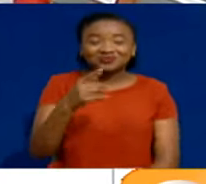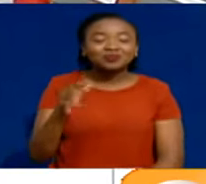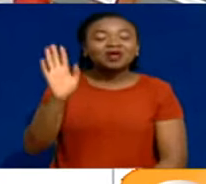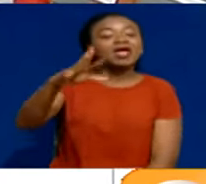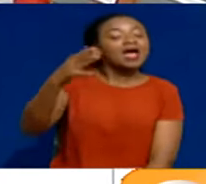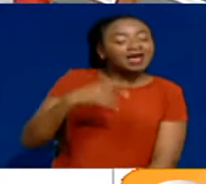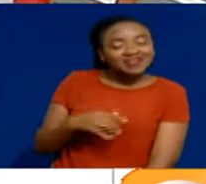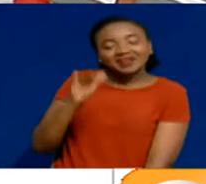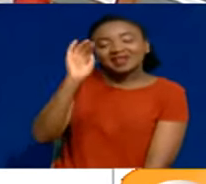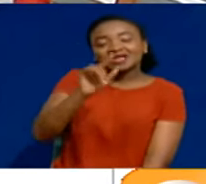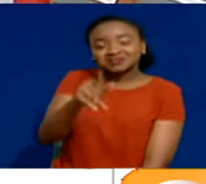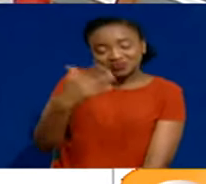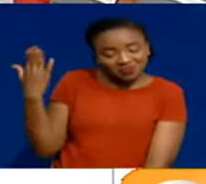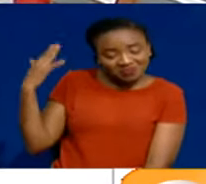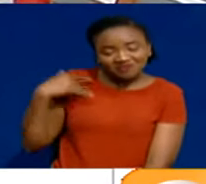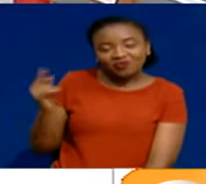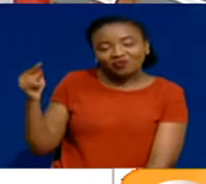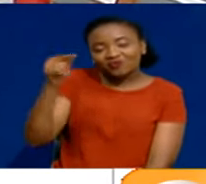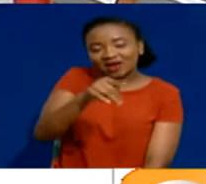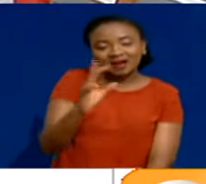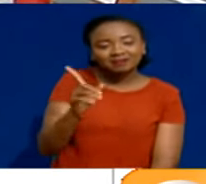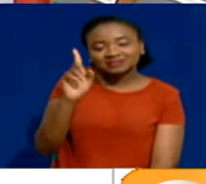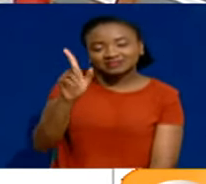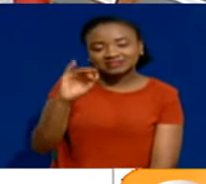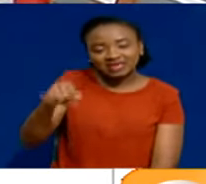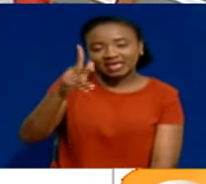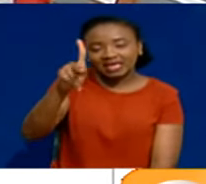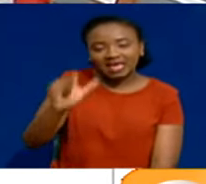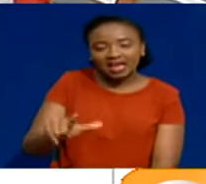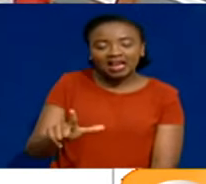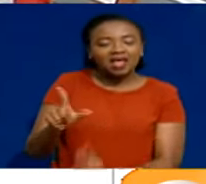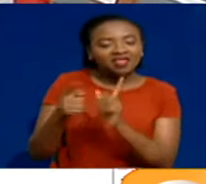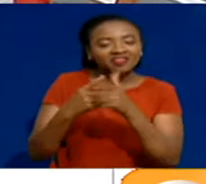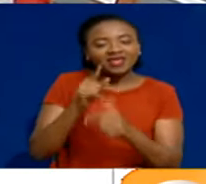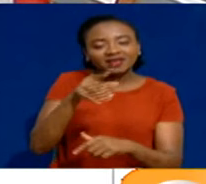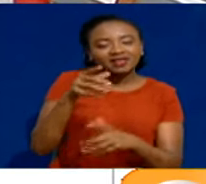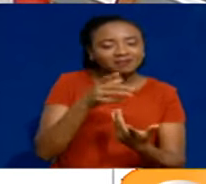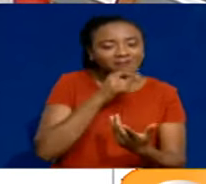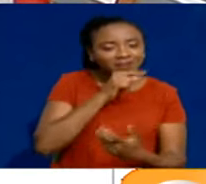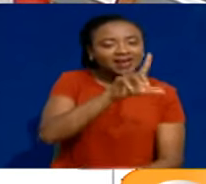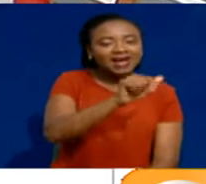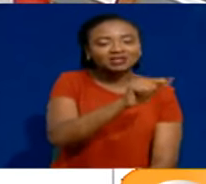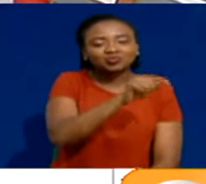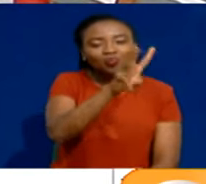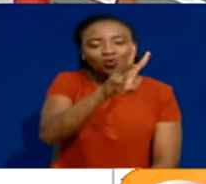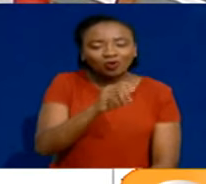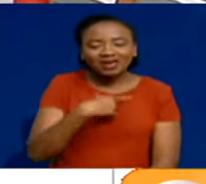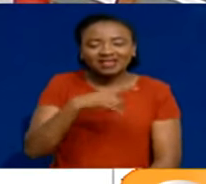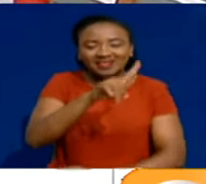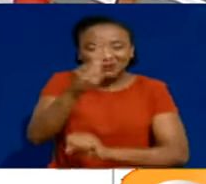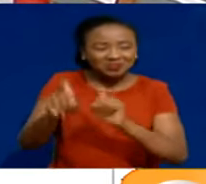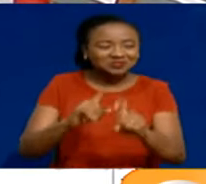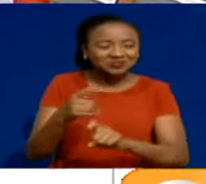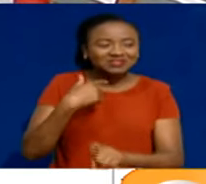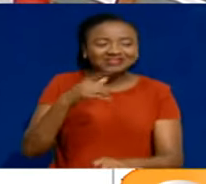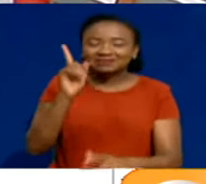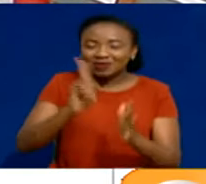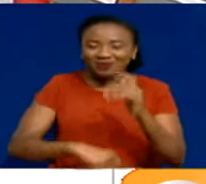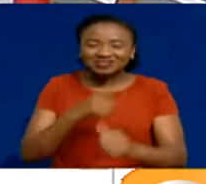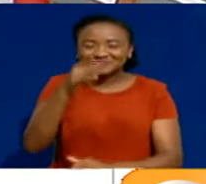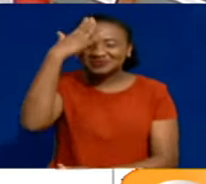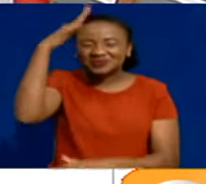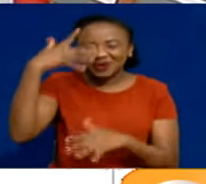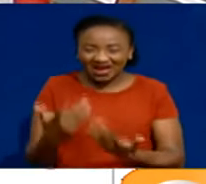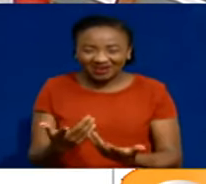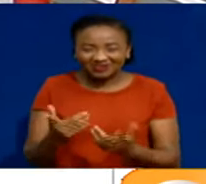Francis Atwoli. Atwoli used to say these things here. Now, can you be able to answer? How did you know this person? Come Jeff, we have before you come out,